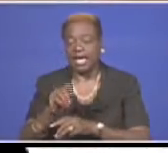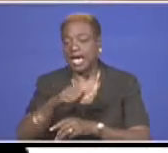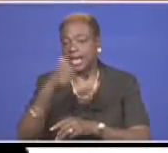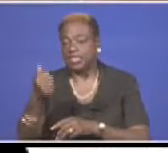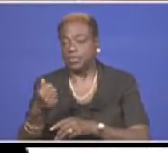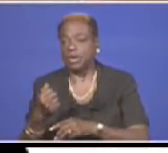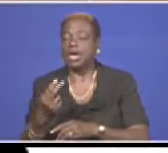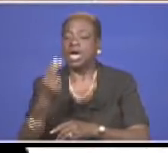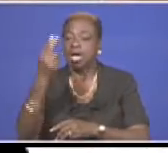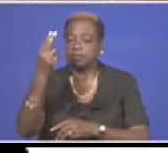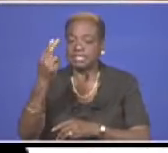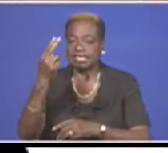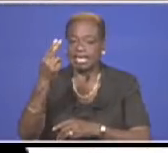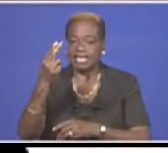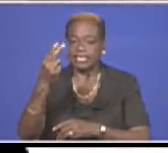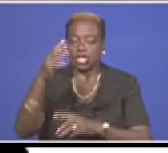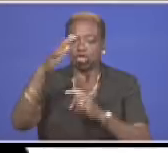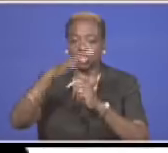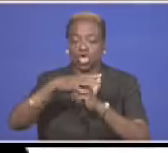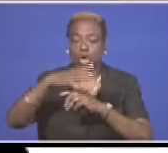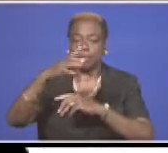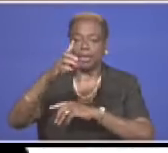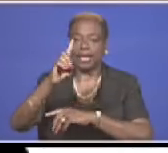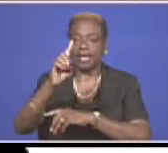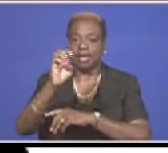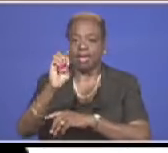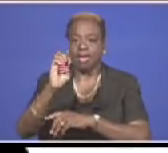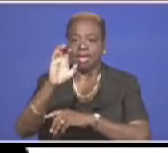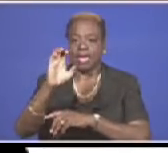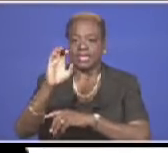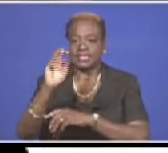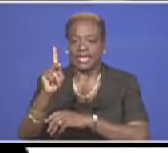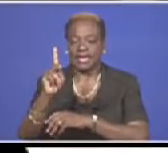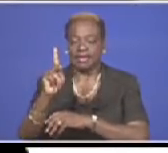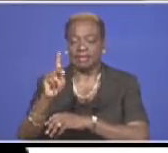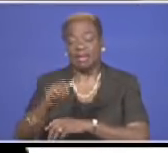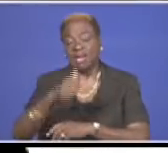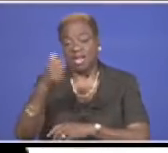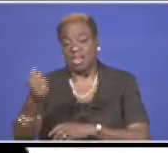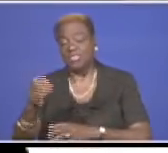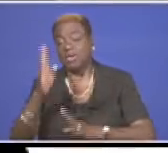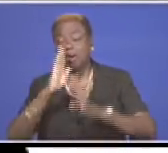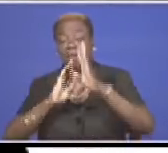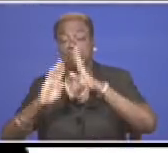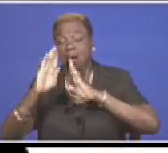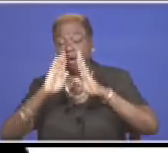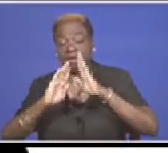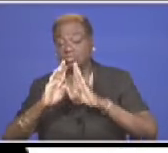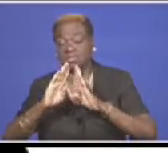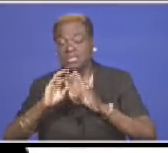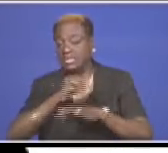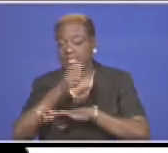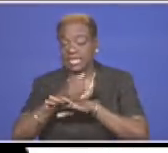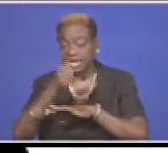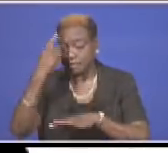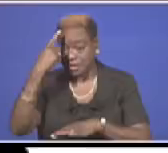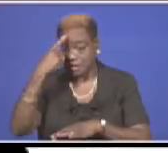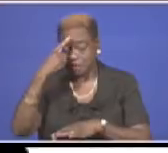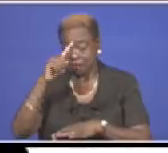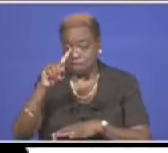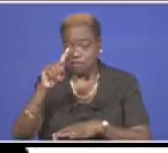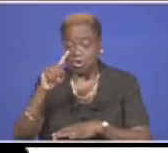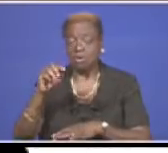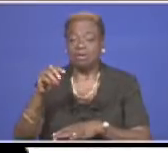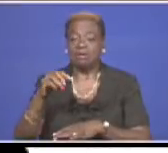upstairs on top deck level. There's another bar set up for daiquiris for the children, so the children don't have to go to the bar